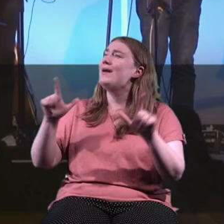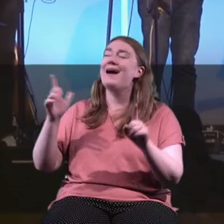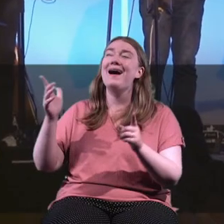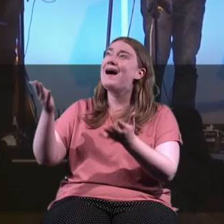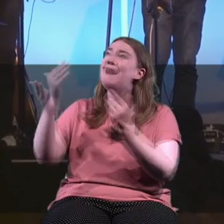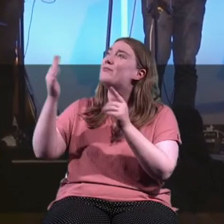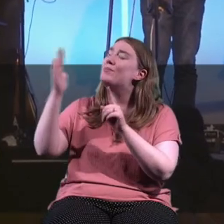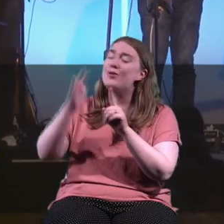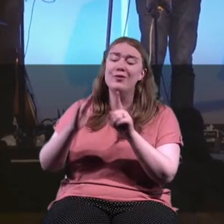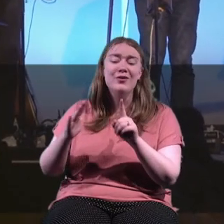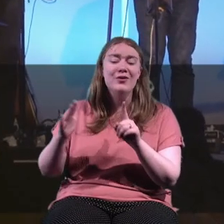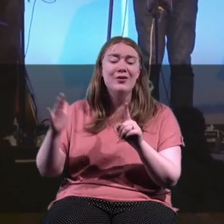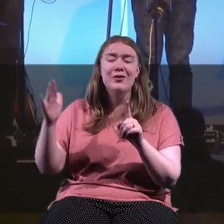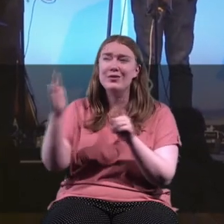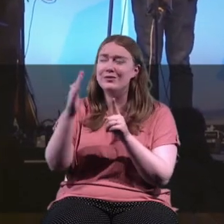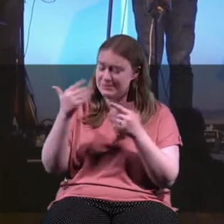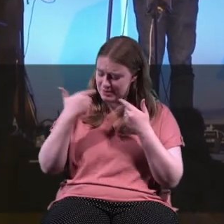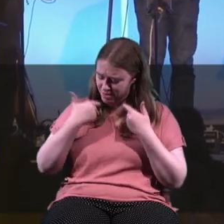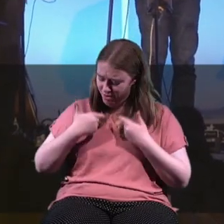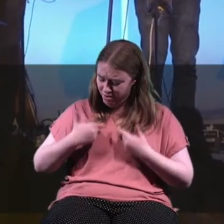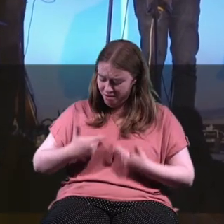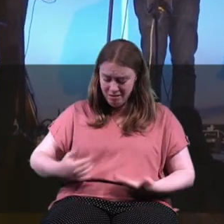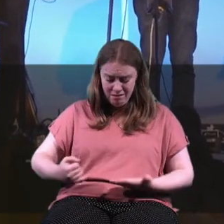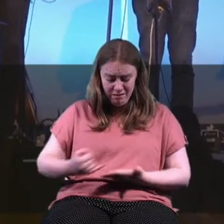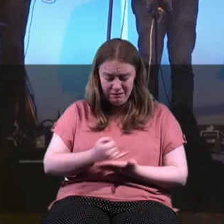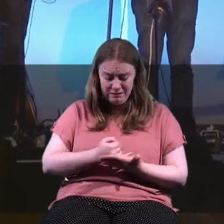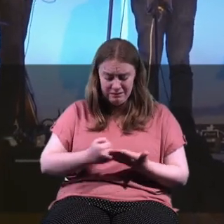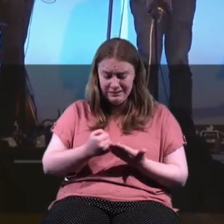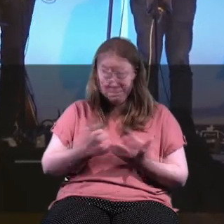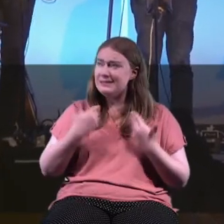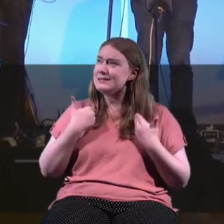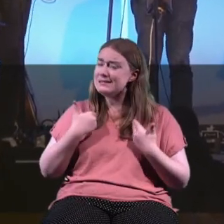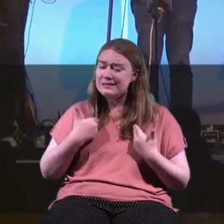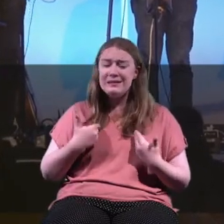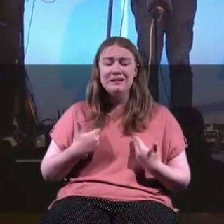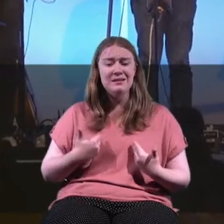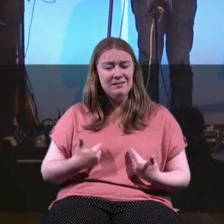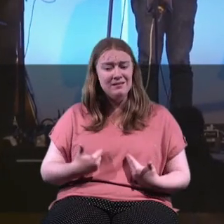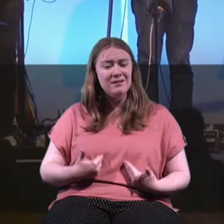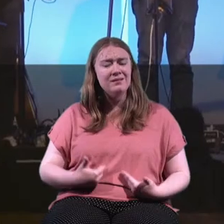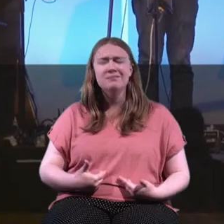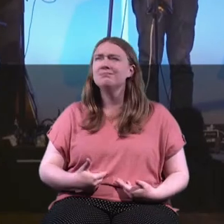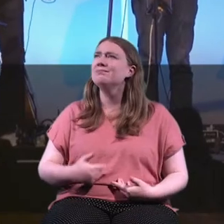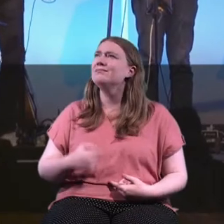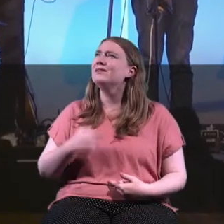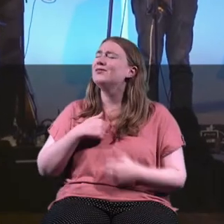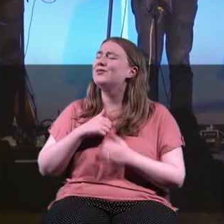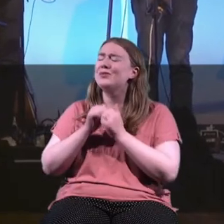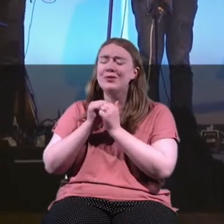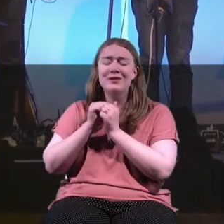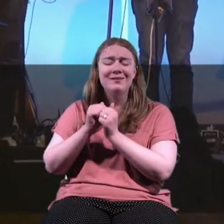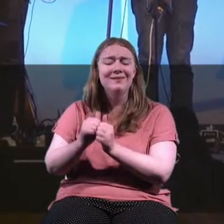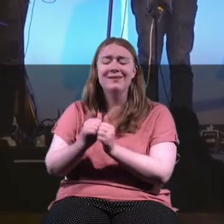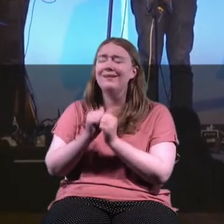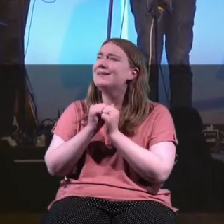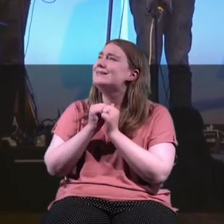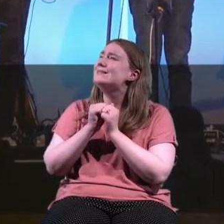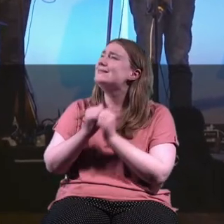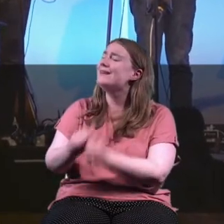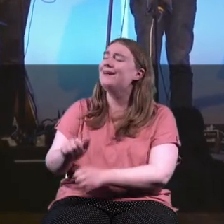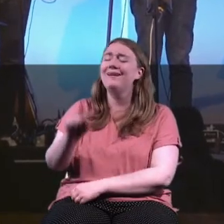Lord, have mercy on this sinner for